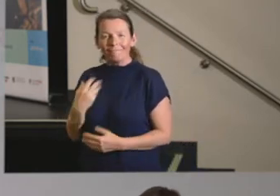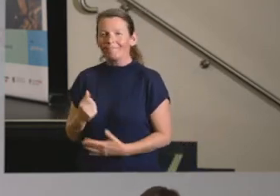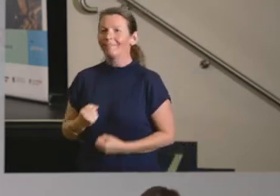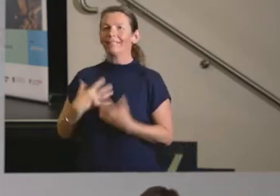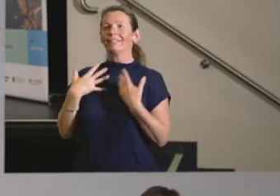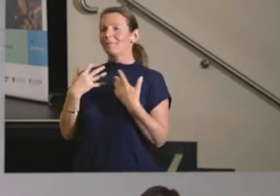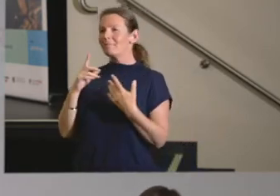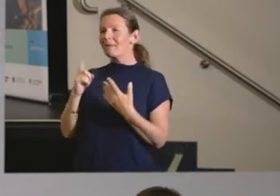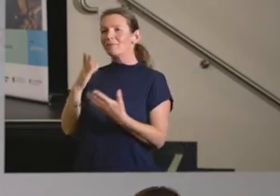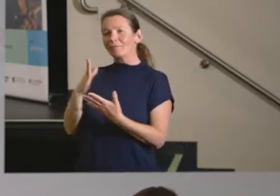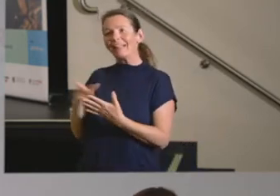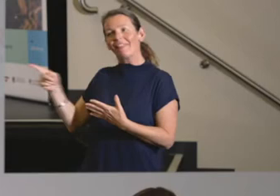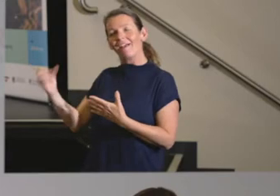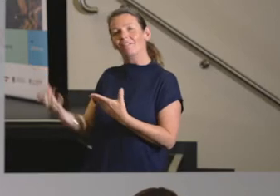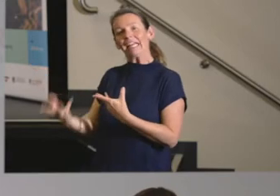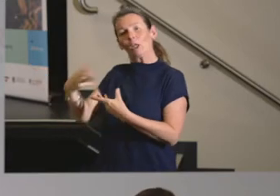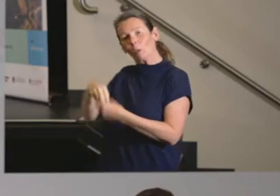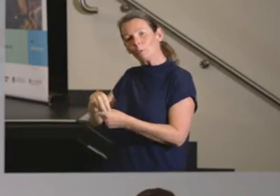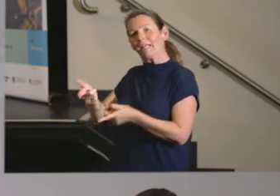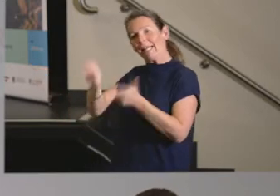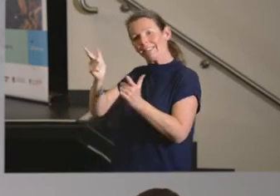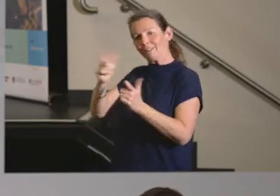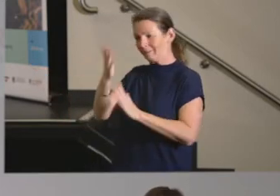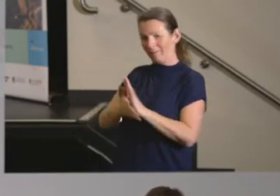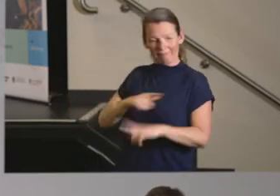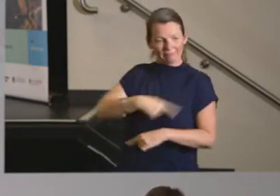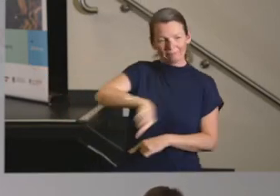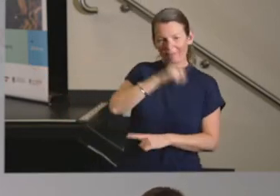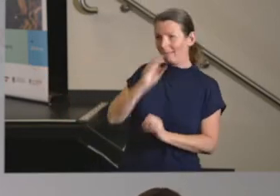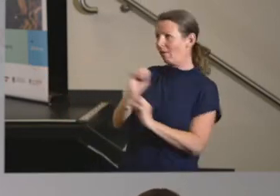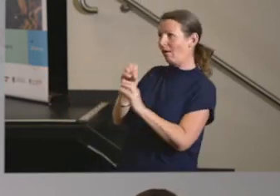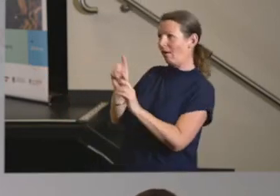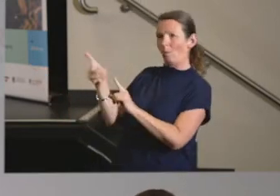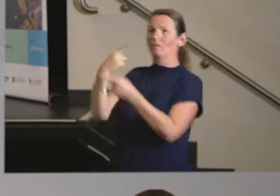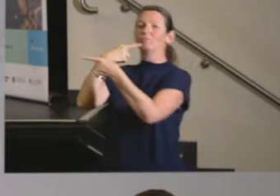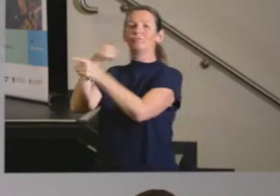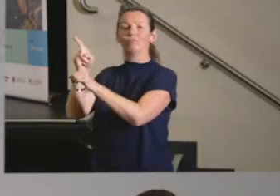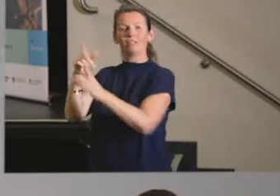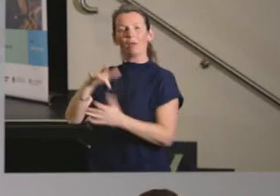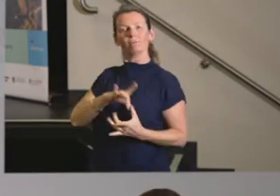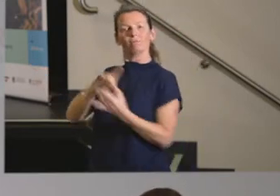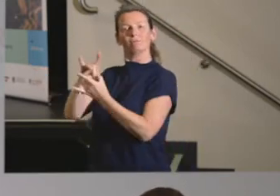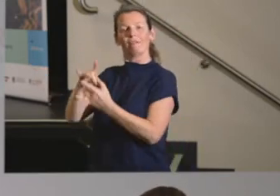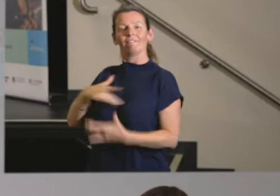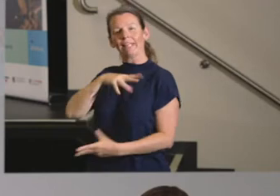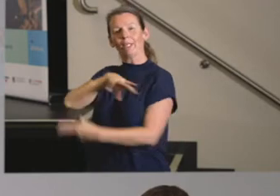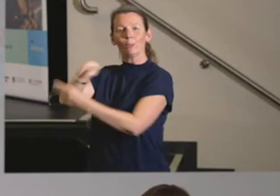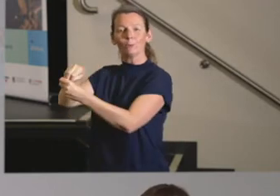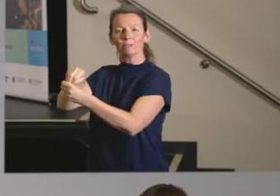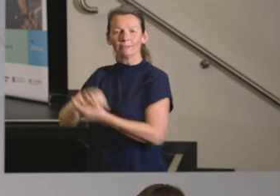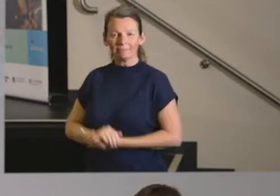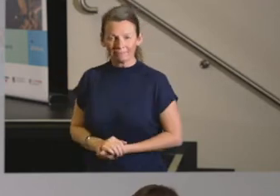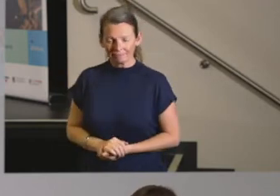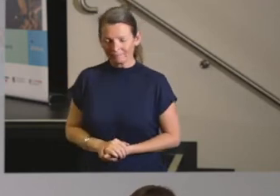the kind of inclusive leadership in action, and I think it's there are lessons in what we're hearing.